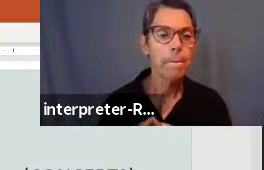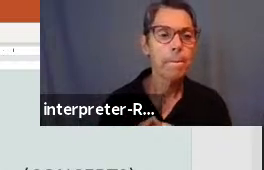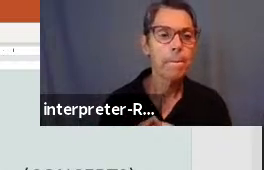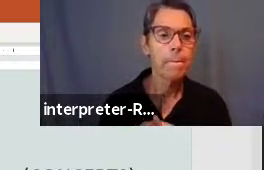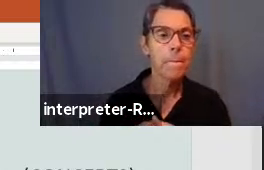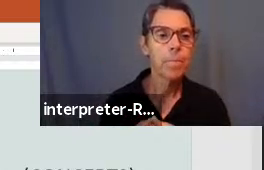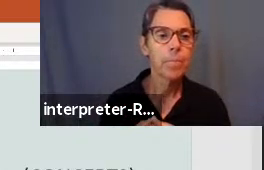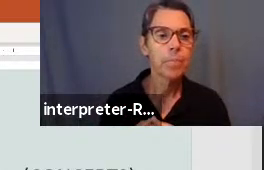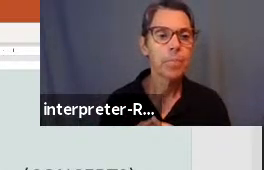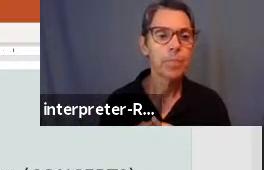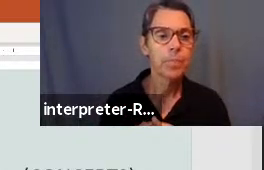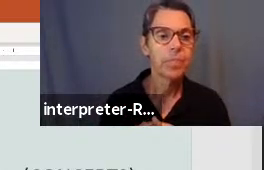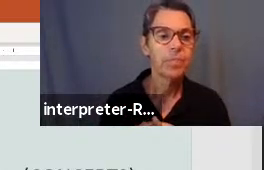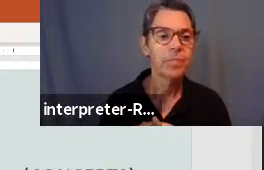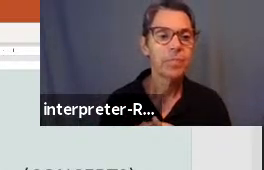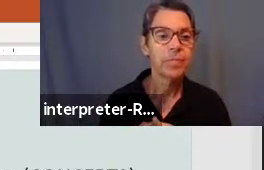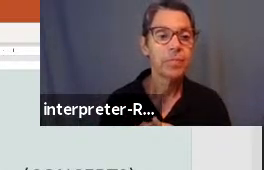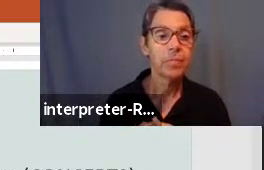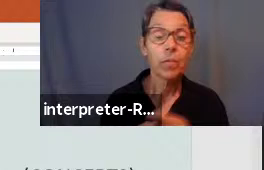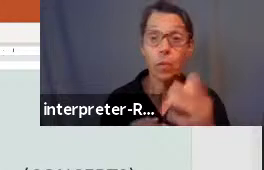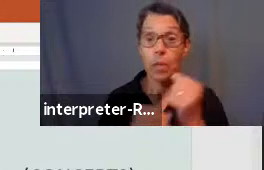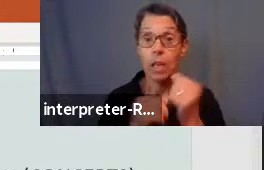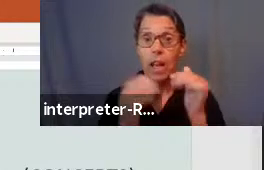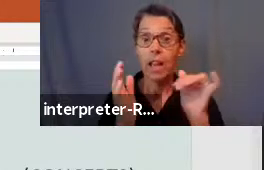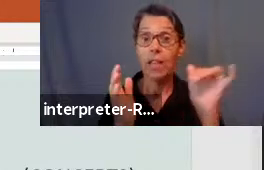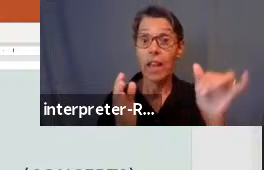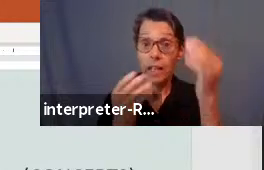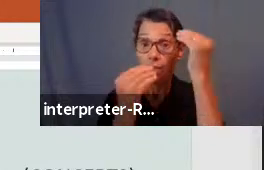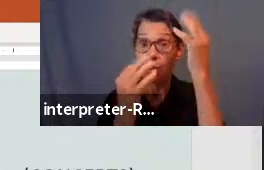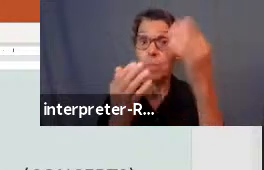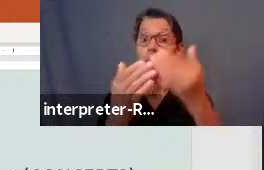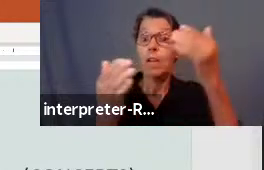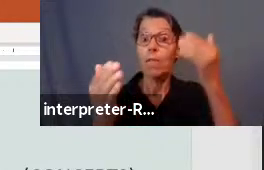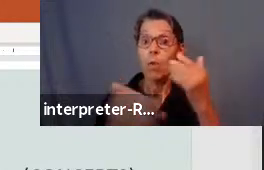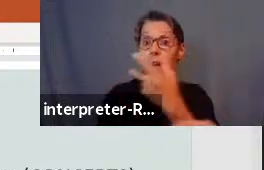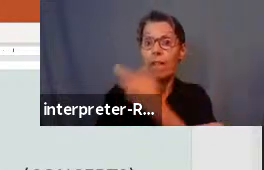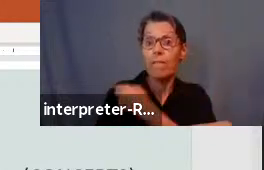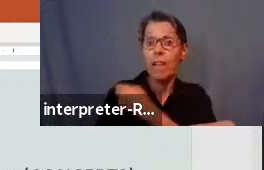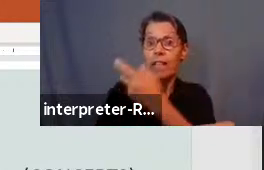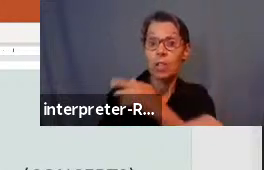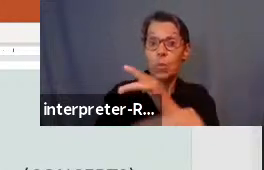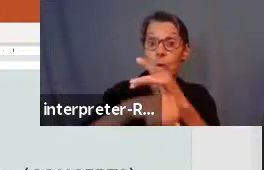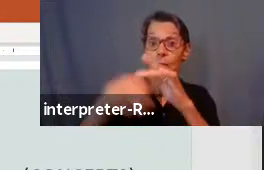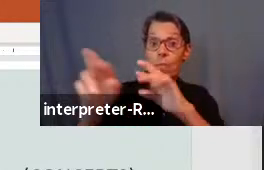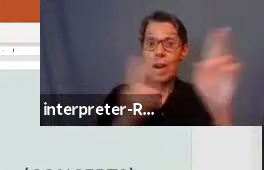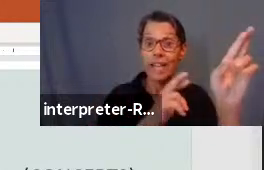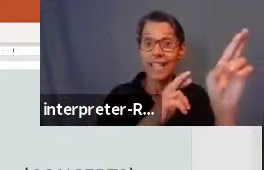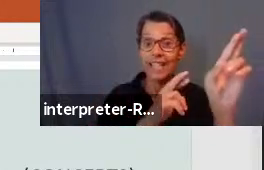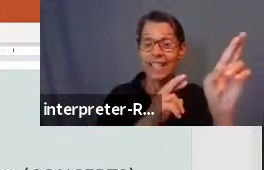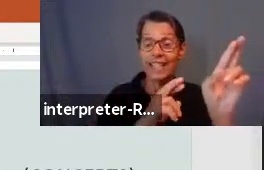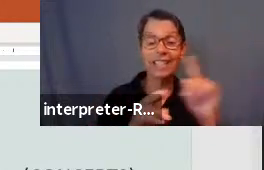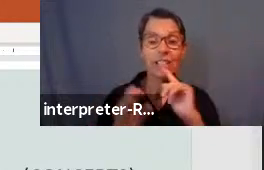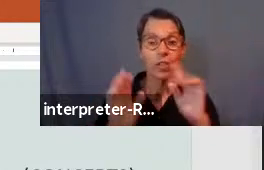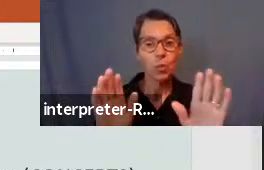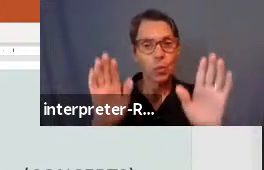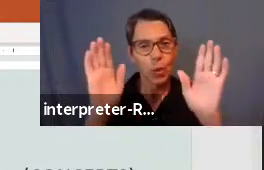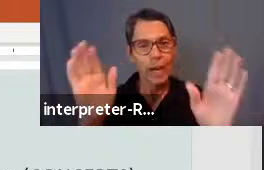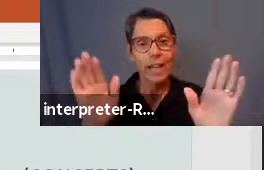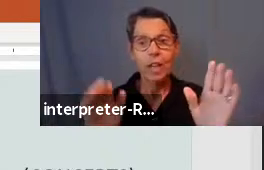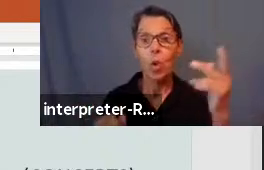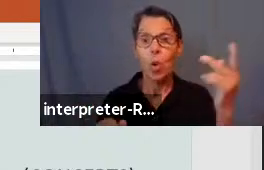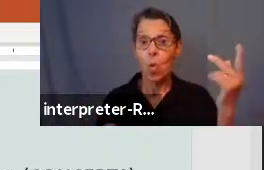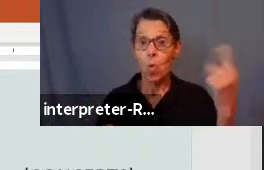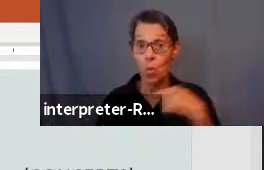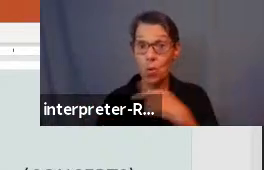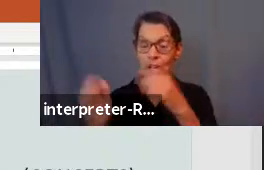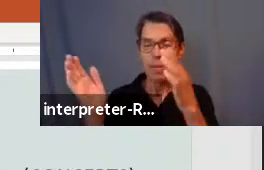So we actually got this information before vaccines were available even. And so this was really great. So we could kind of plan and see